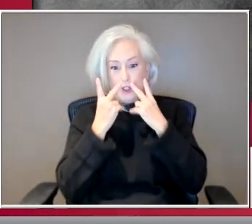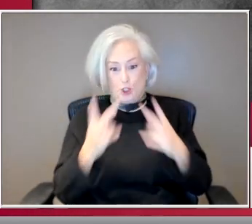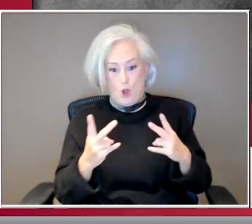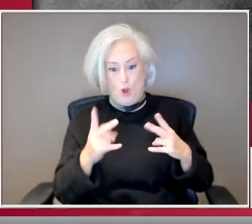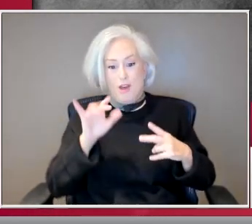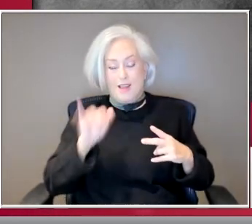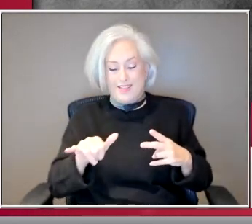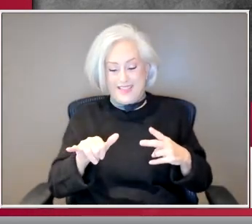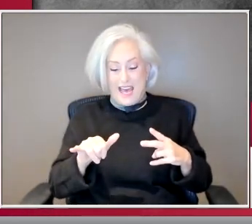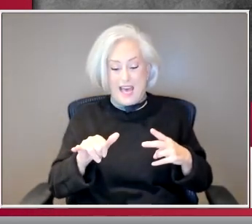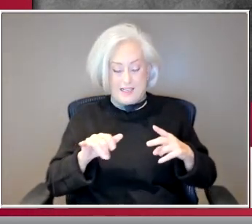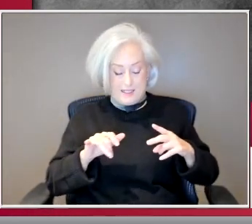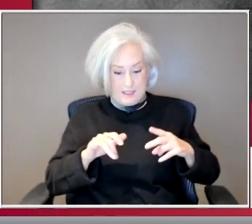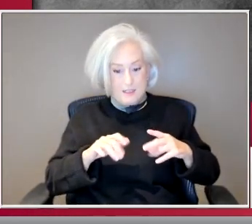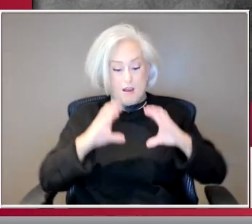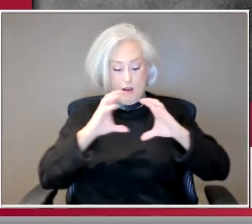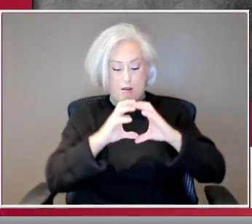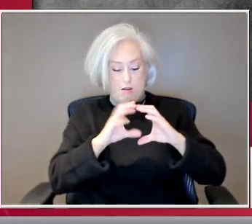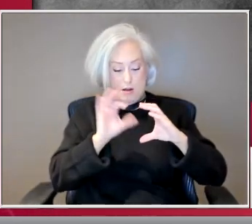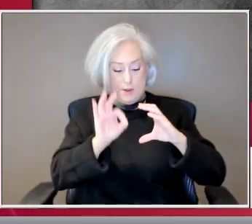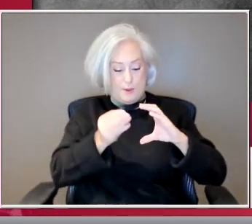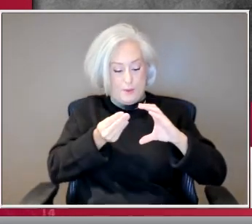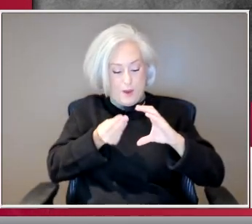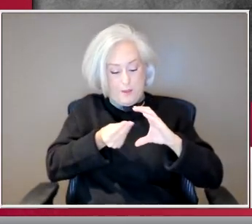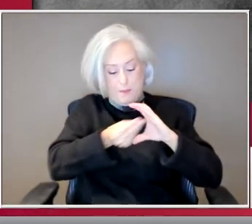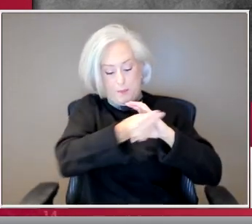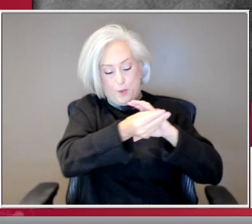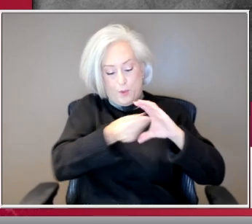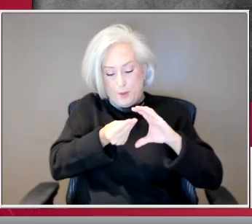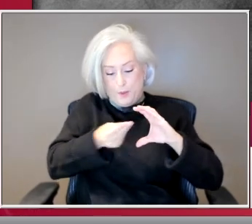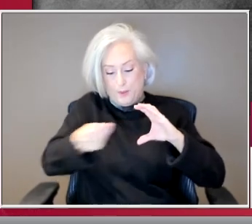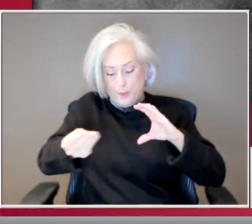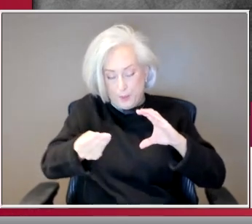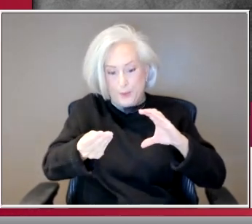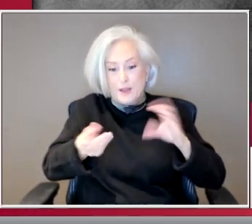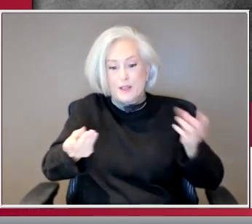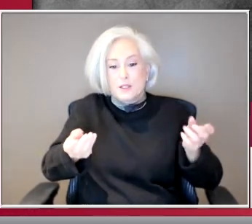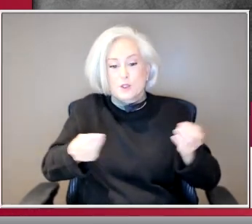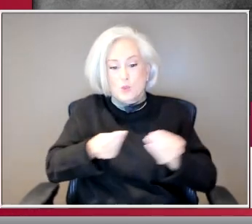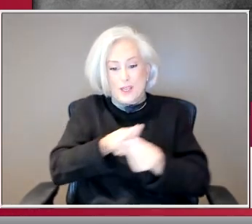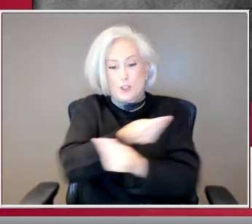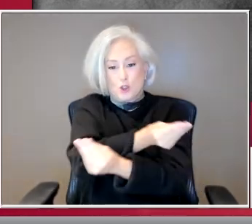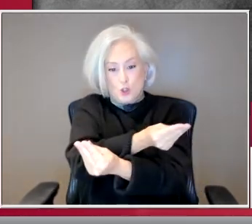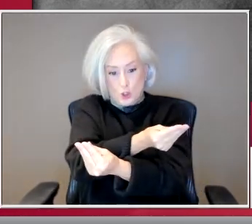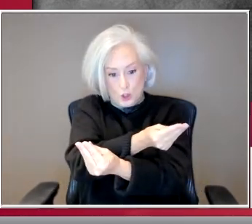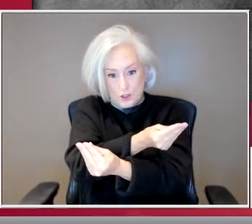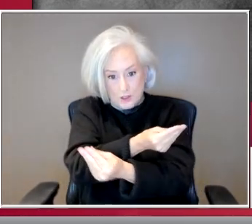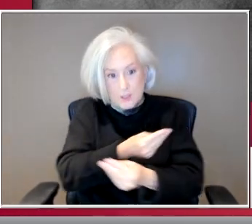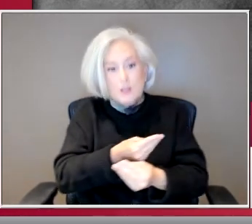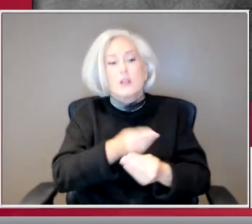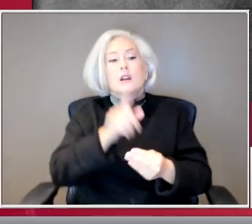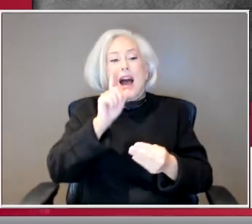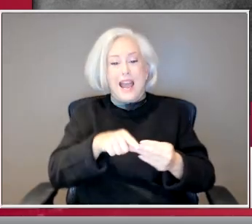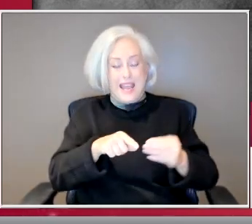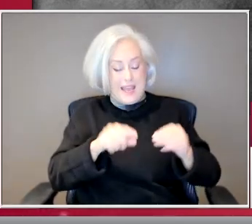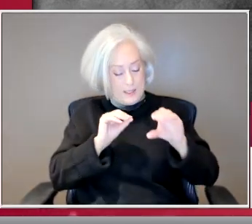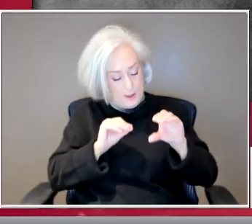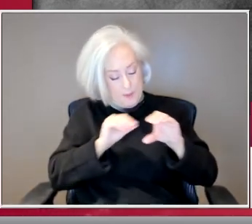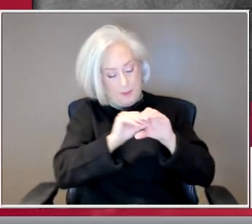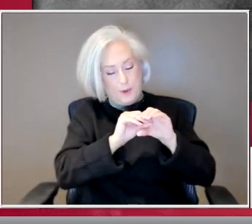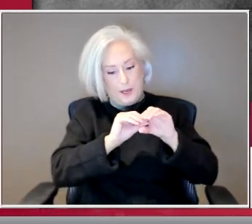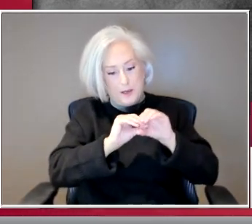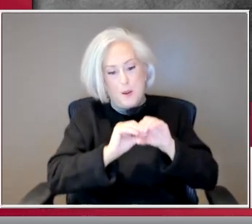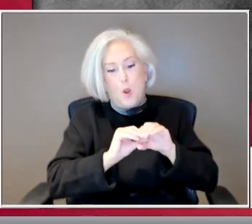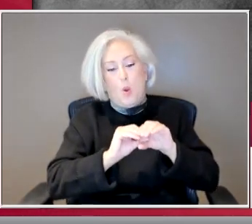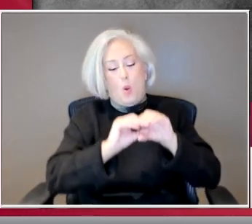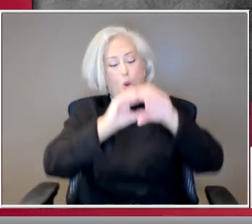the right here, that is a balloon that I'm inflating in that baffle to try and open it up again. And eventually what we're able to do